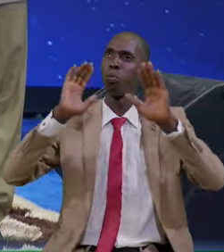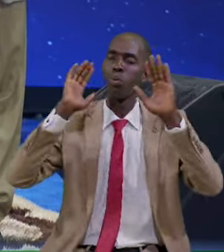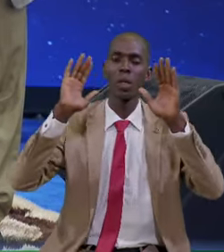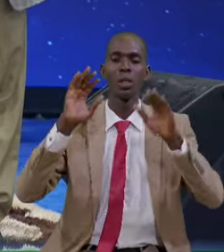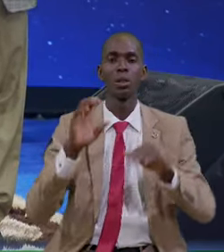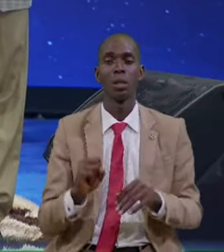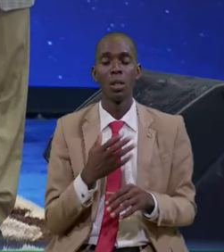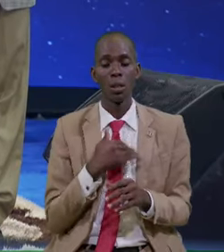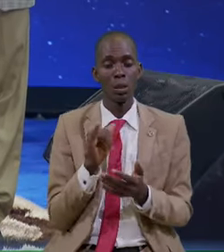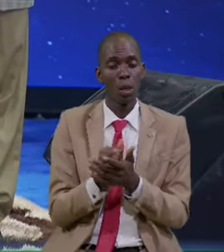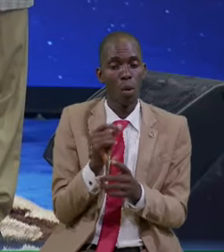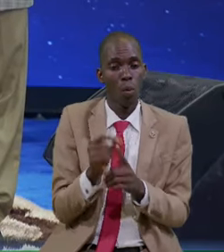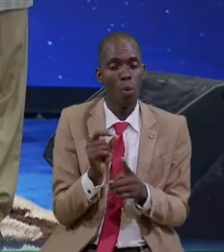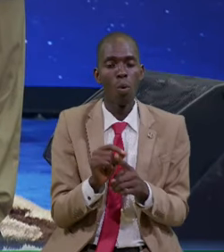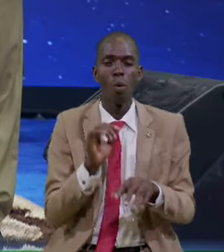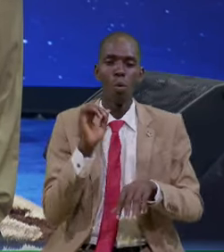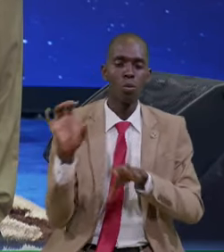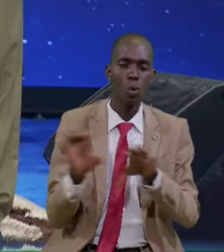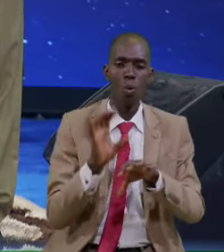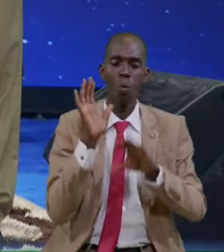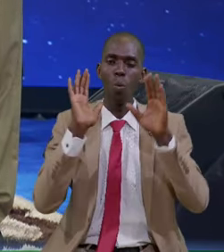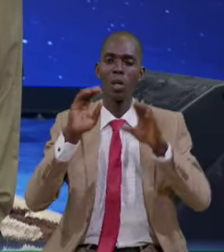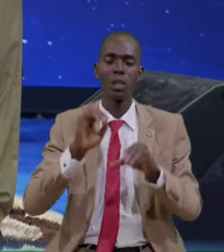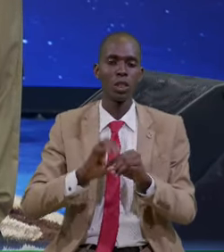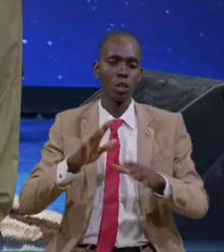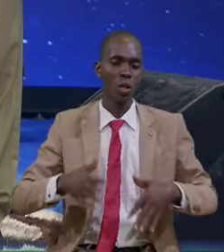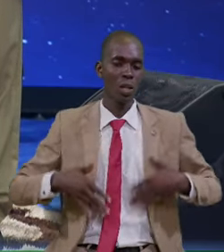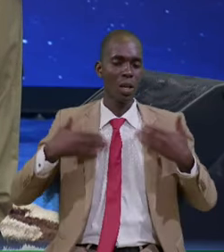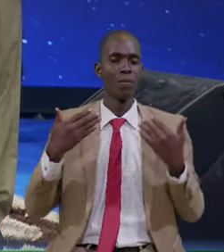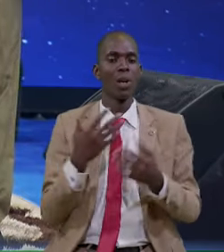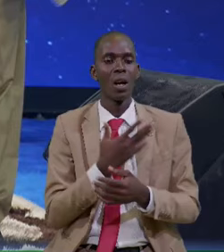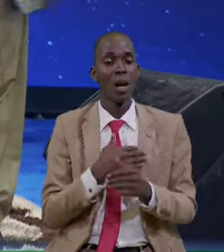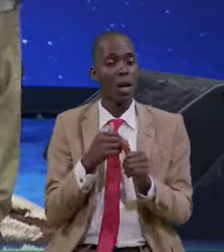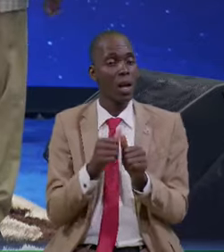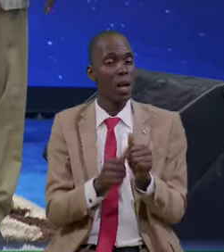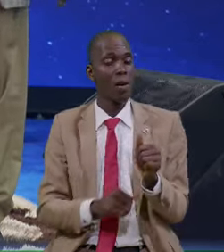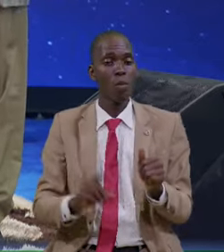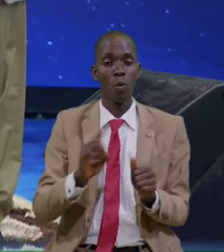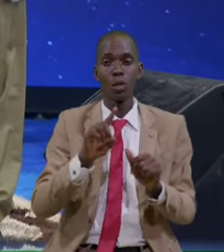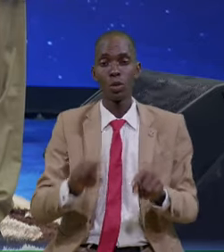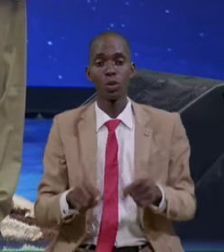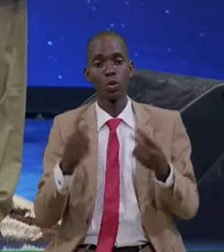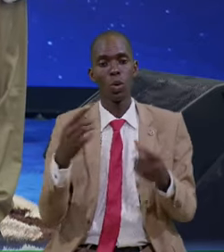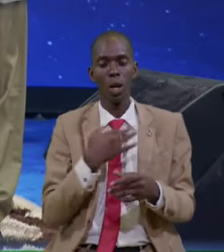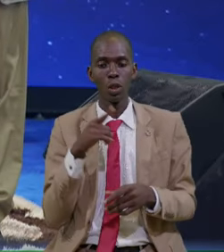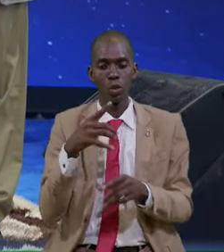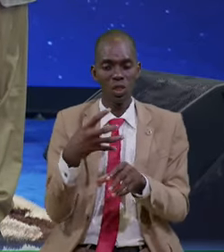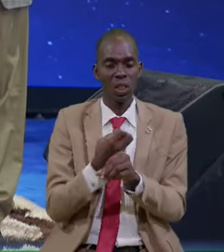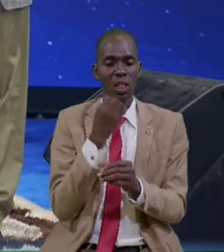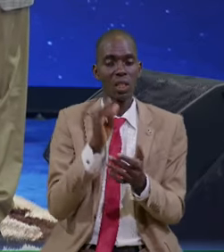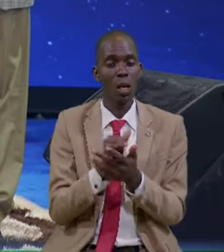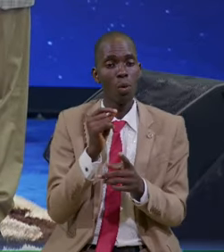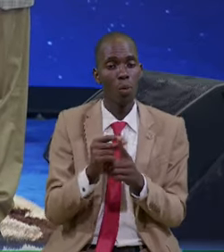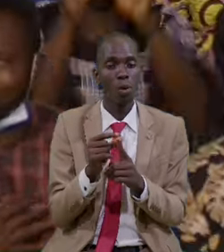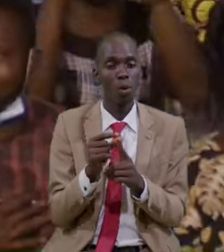works wonder to start with in your life. And then anywhere you go and you take that, wonders